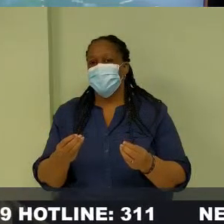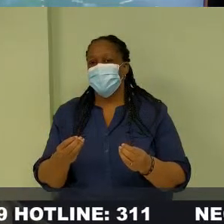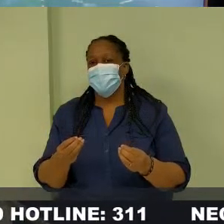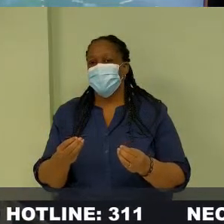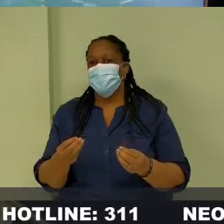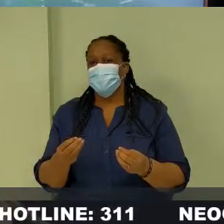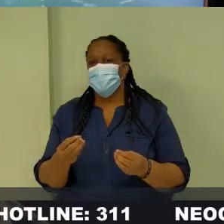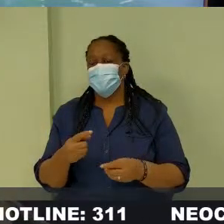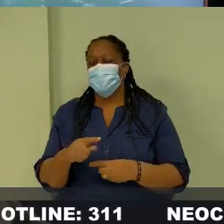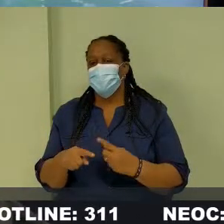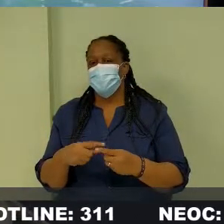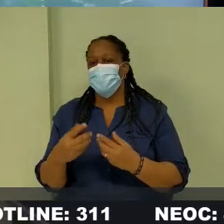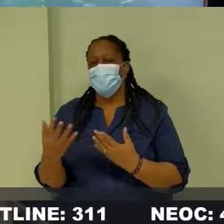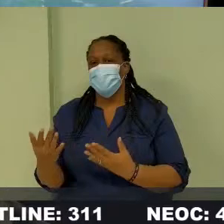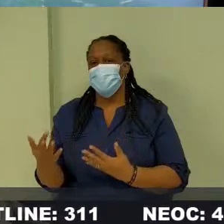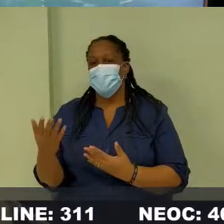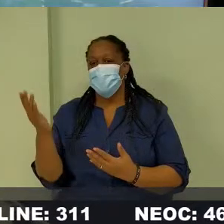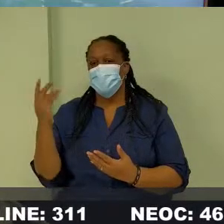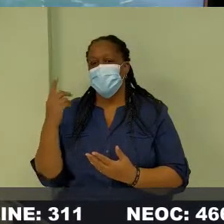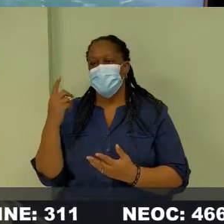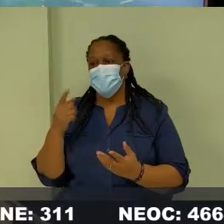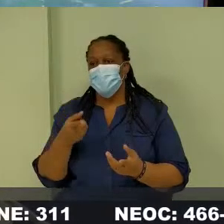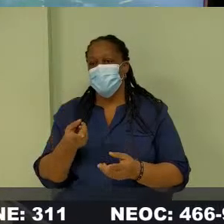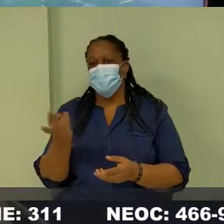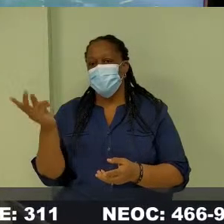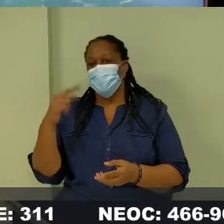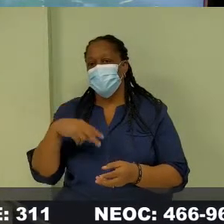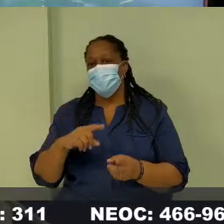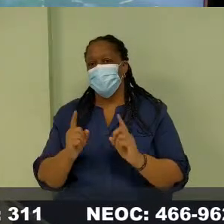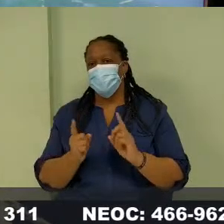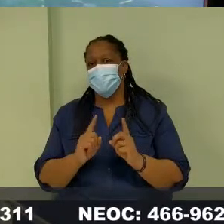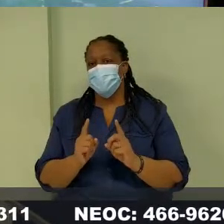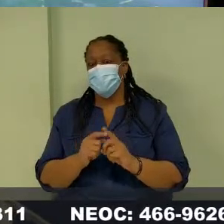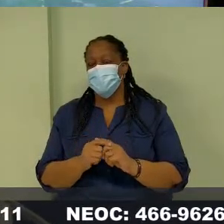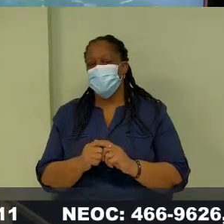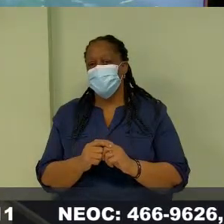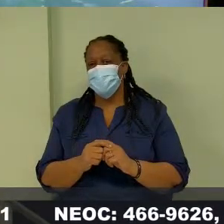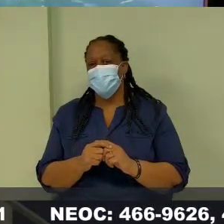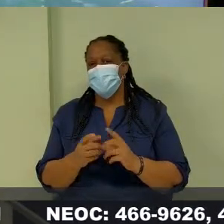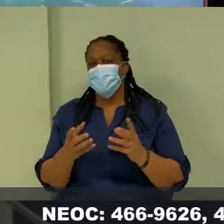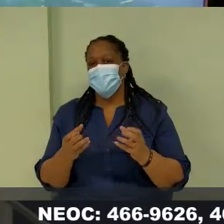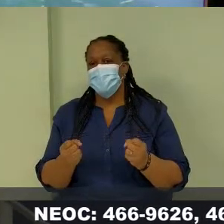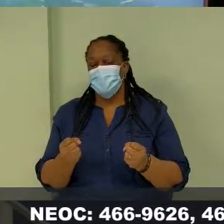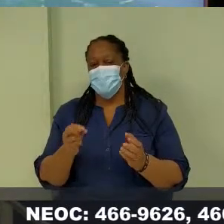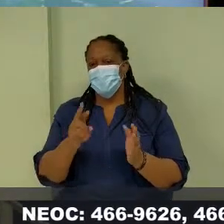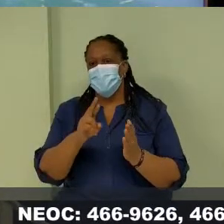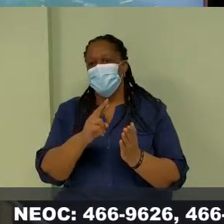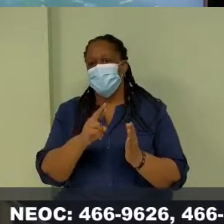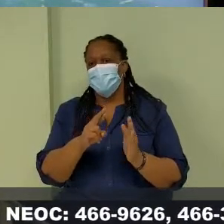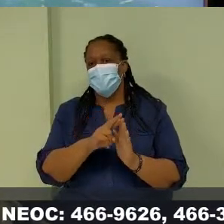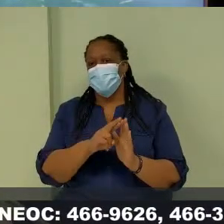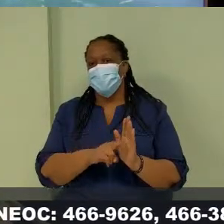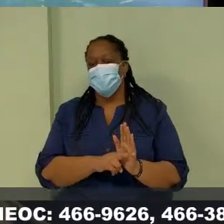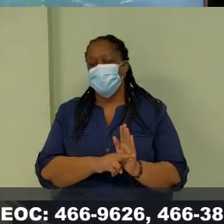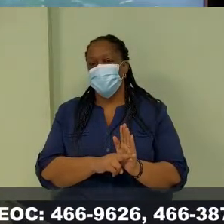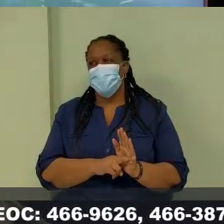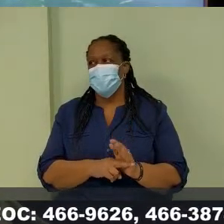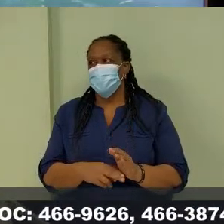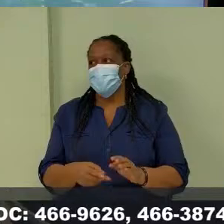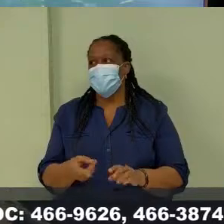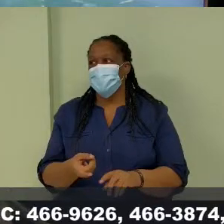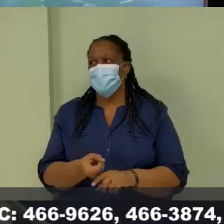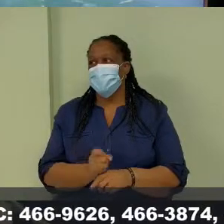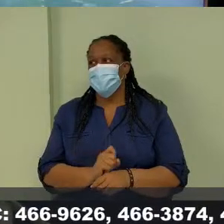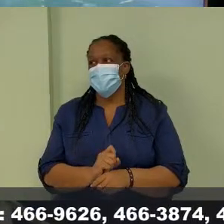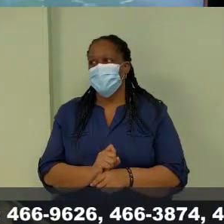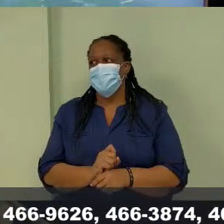awaiting my opportunity to address you. And this is a report, a press release, by the Department